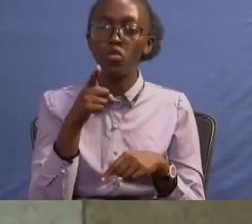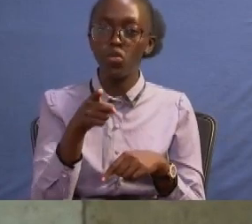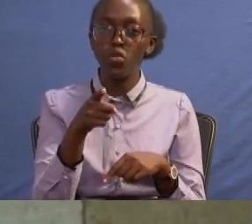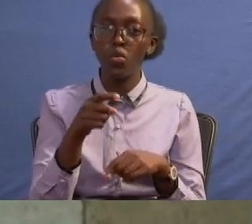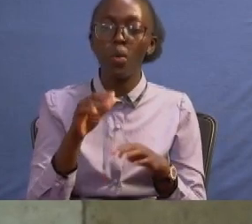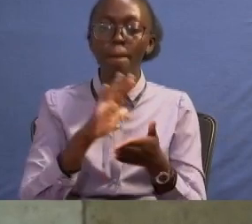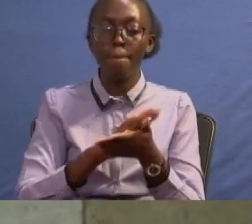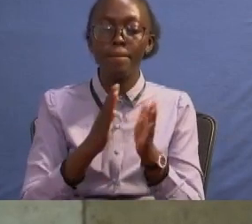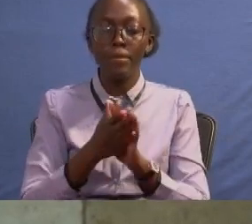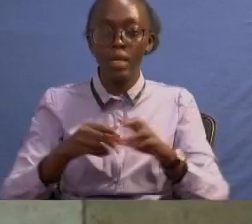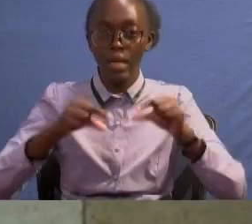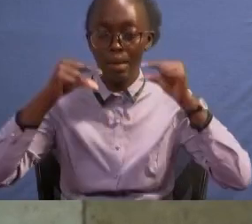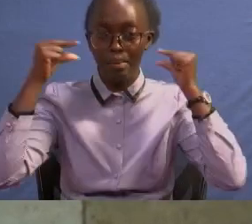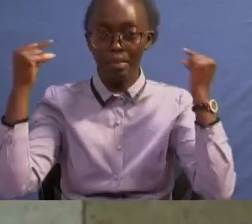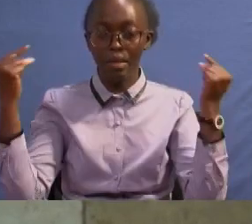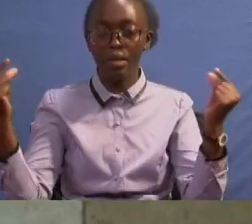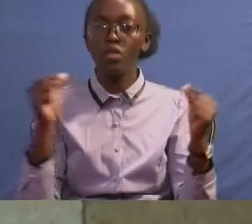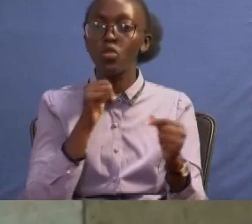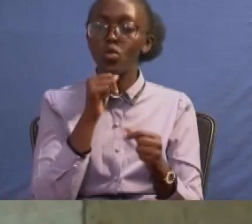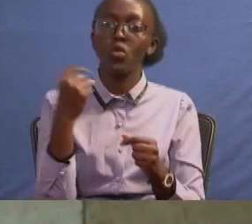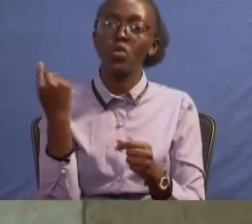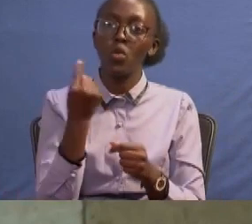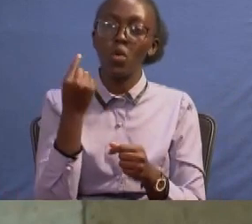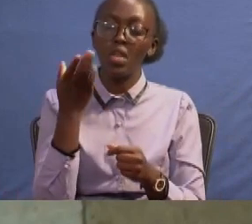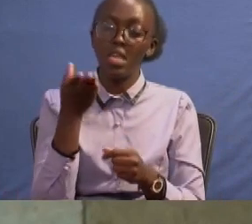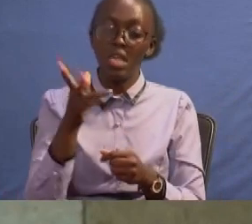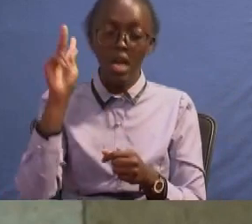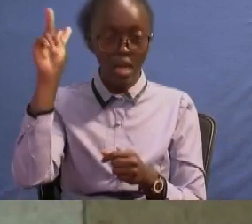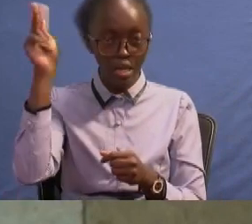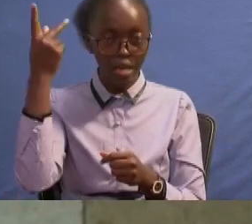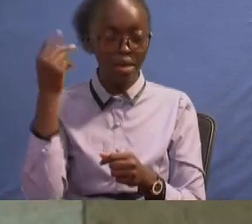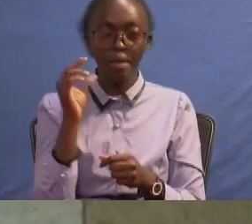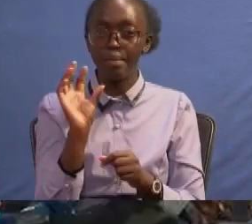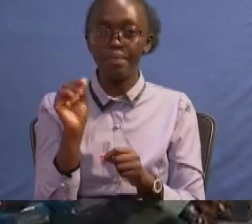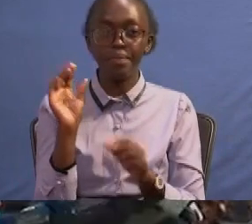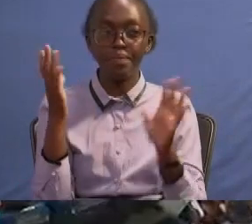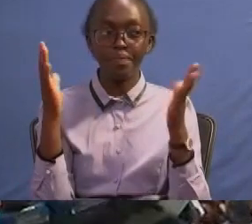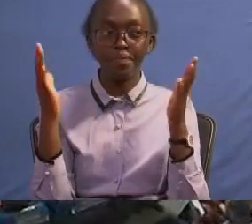great people, not only in this land, you can clap if you are clapping.